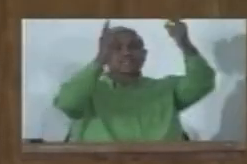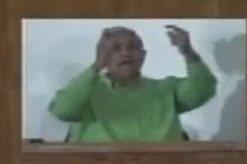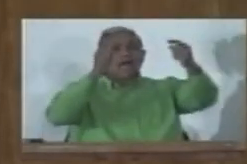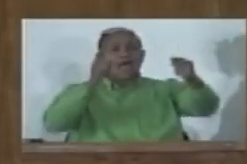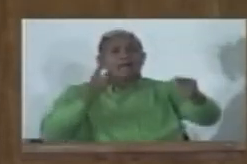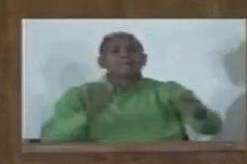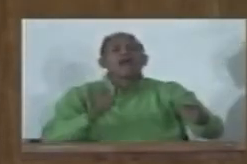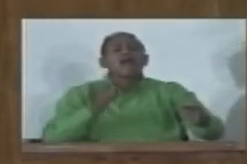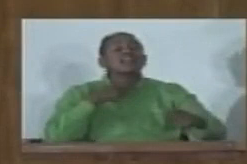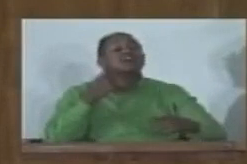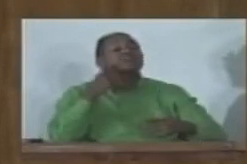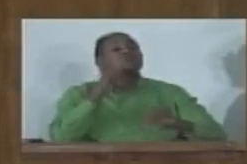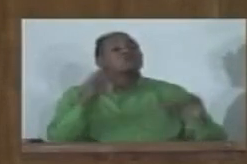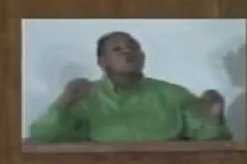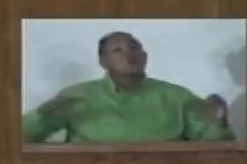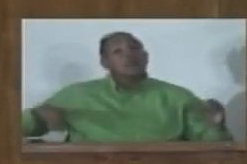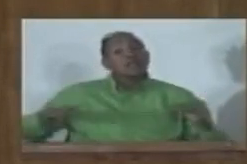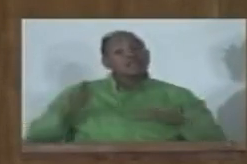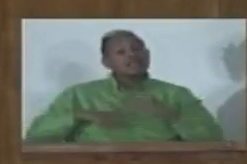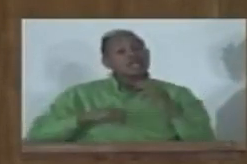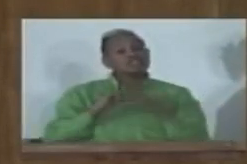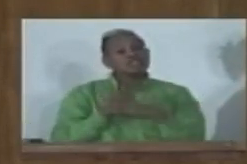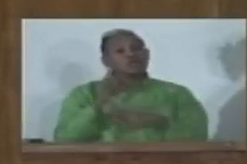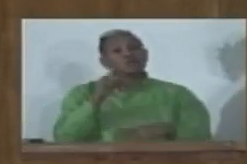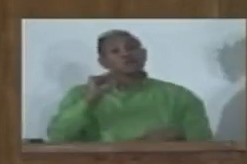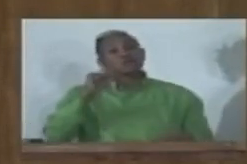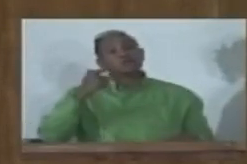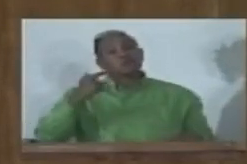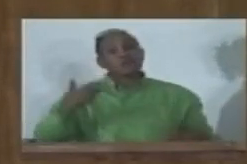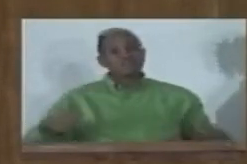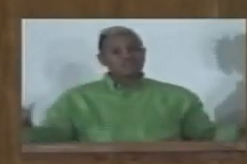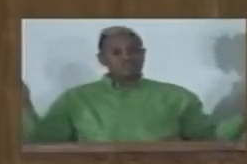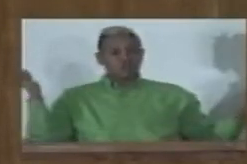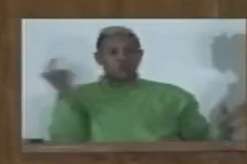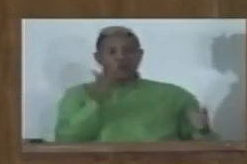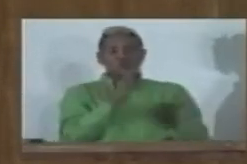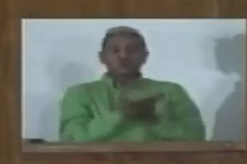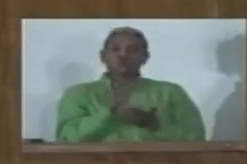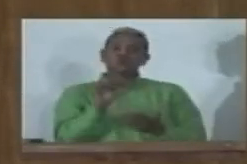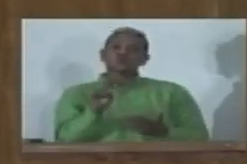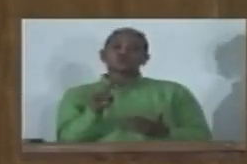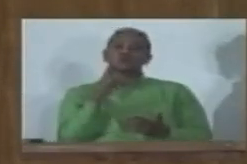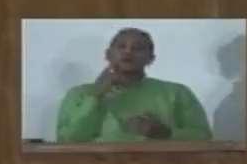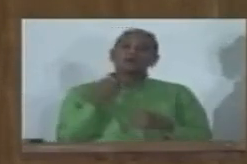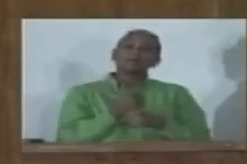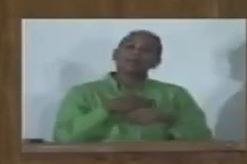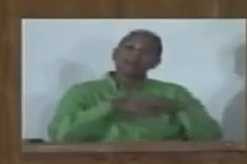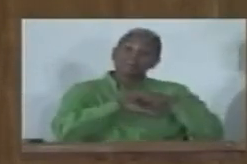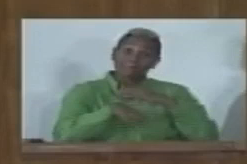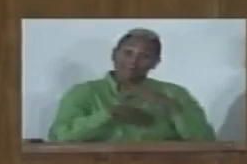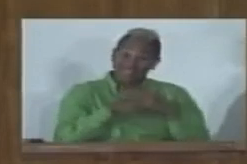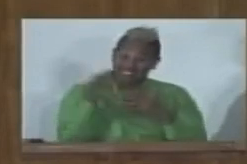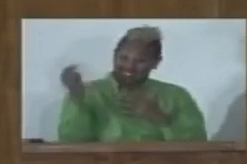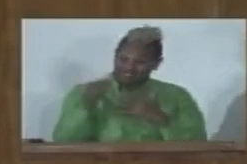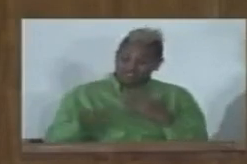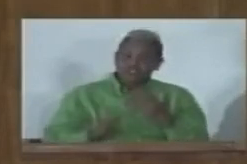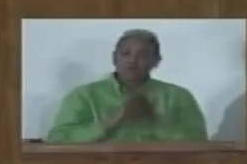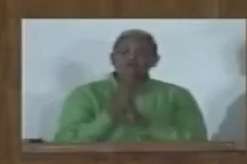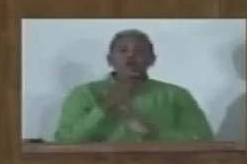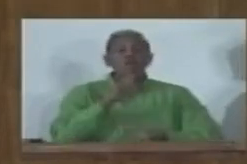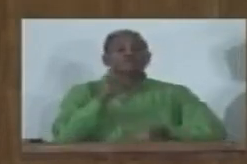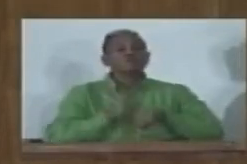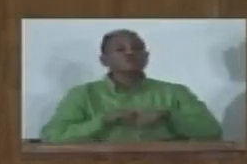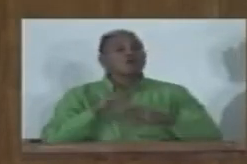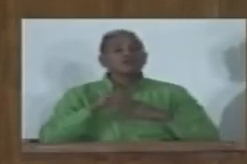and I say no later than January 2021, so we can make this basic feature the norm in all